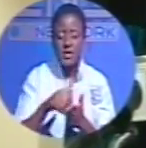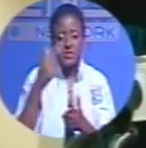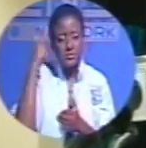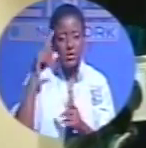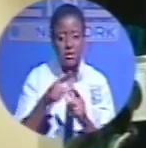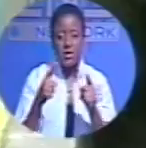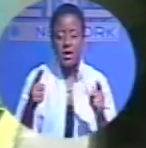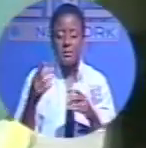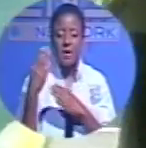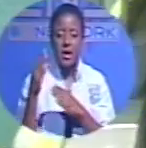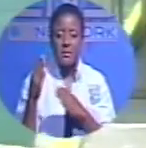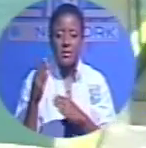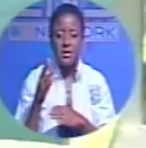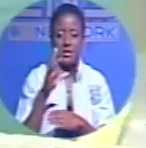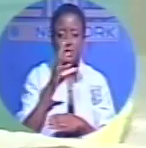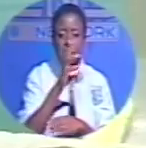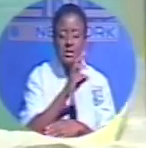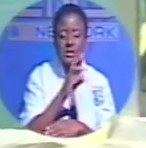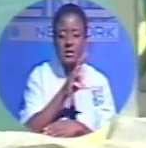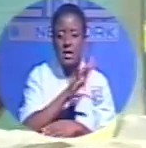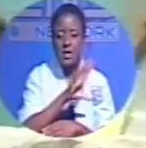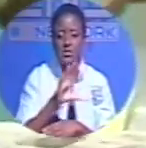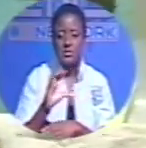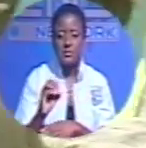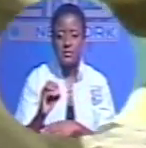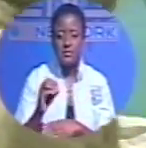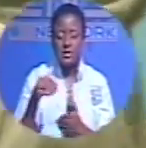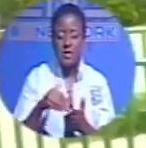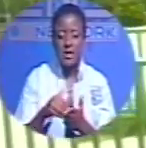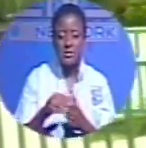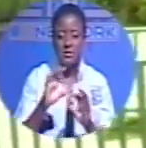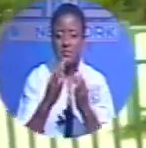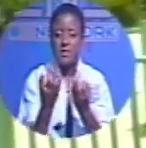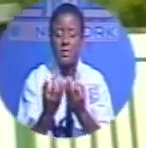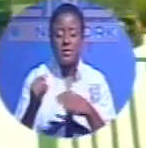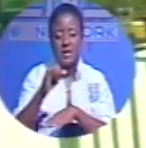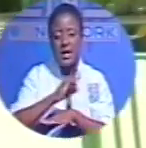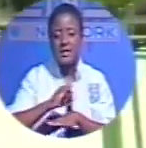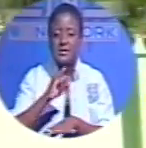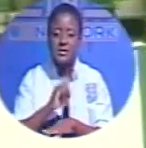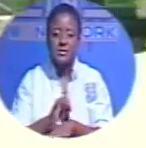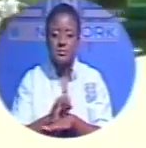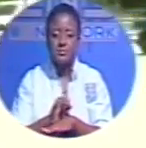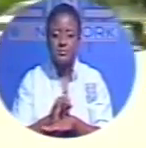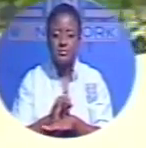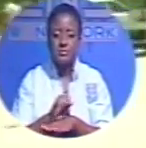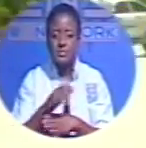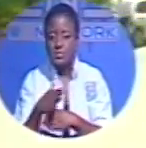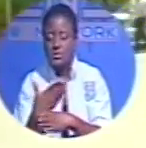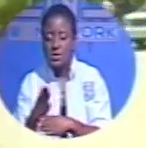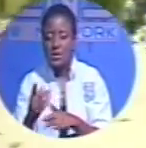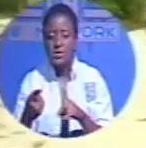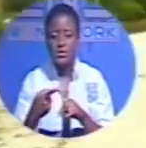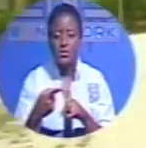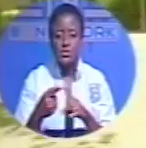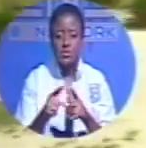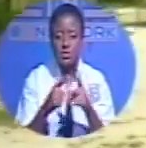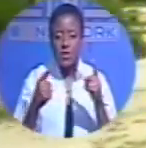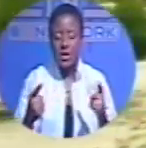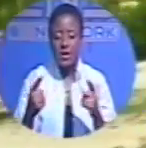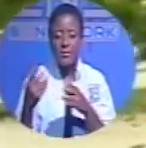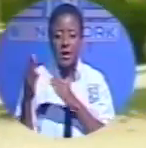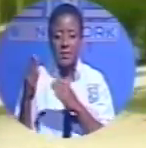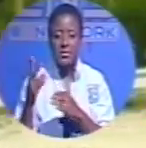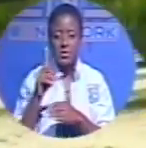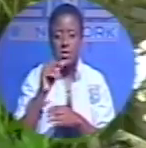Bahama, and $650,000 for the Family Islands. The allocation to Grand Bahama is about